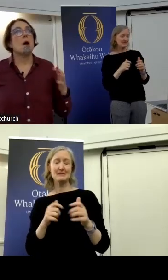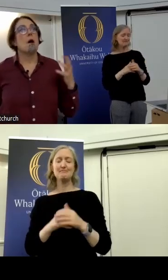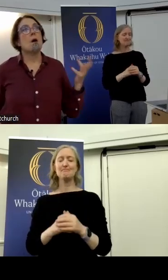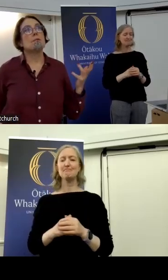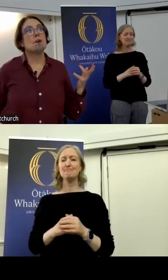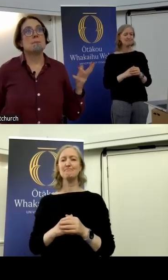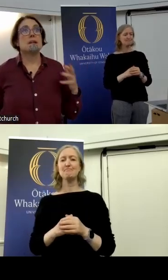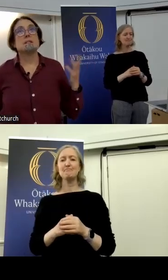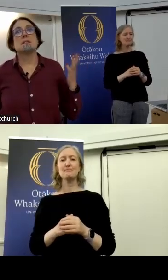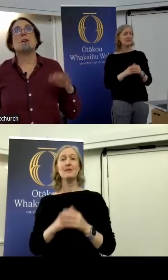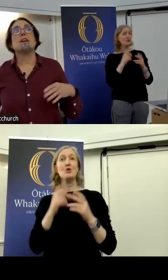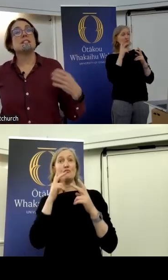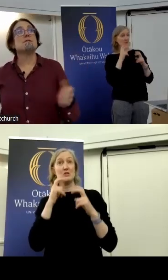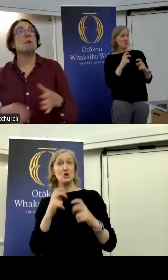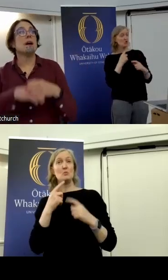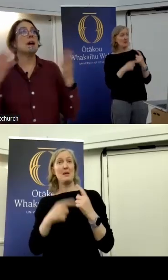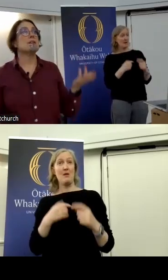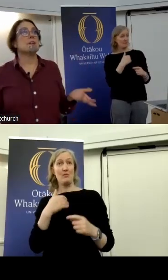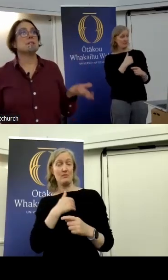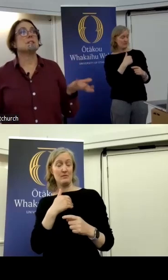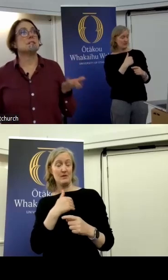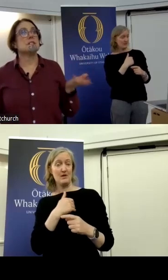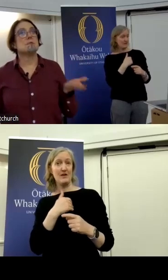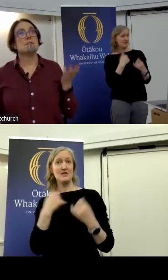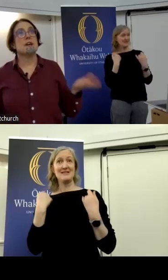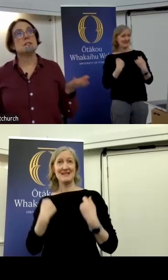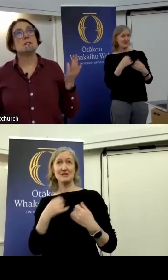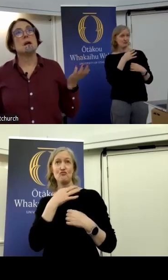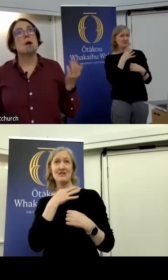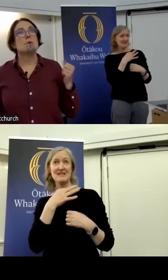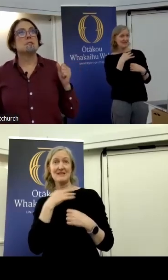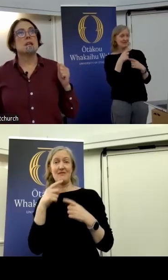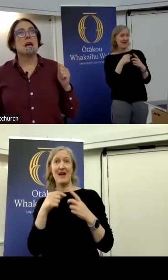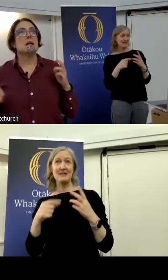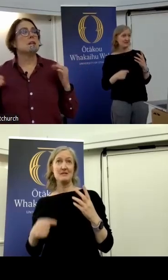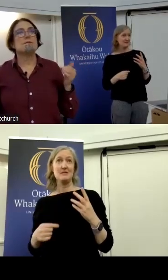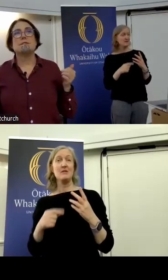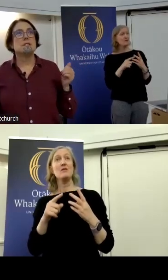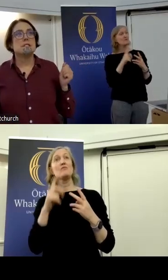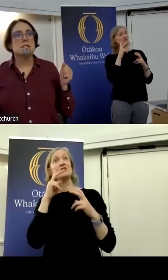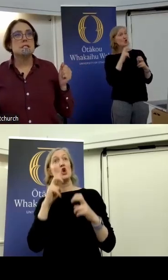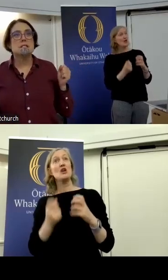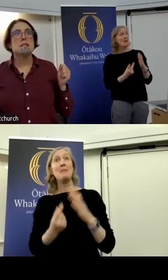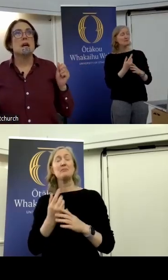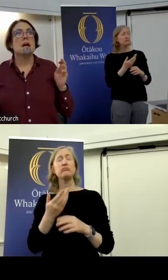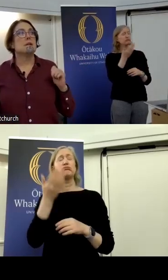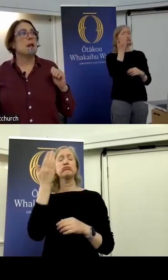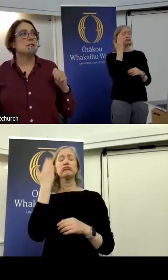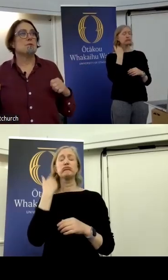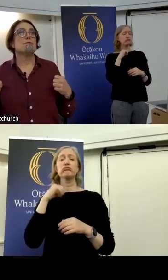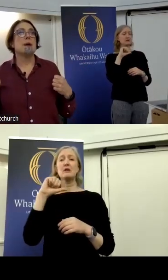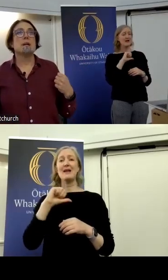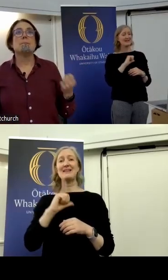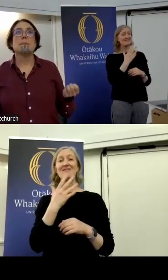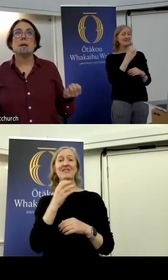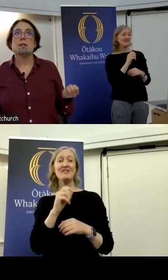done on those matters, on identifying cardiovascular disease risk factors, was done in the 50s and 60s in a place